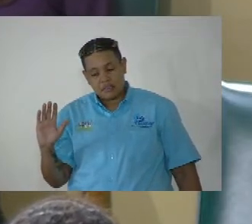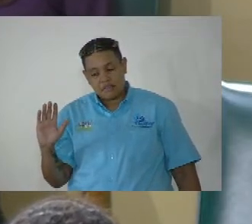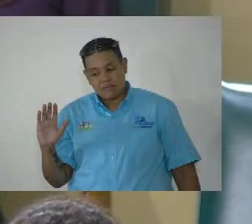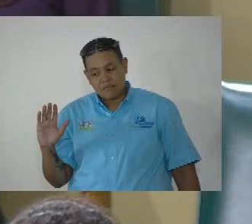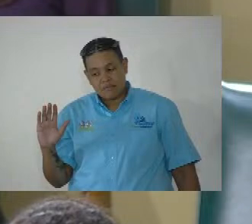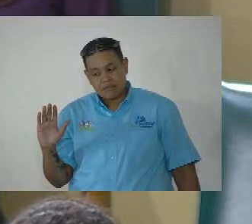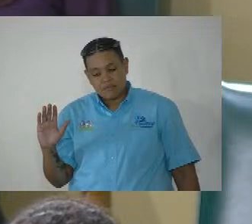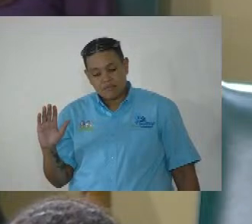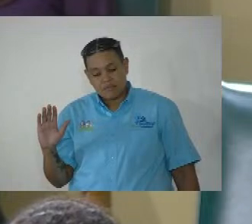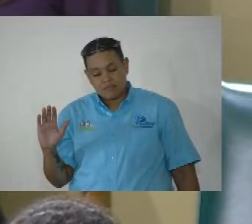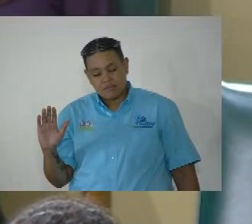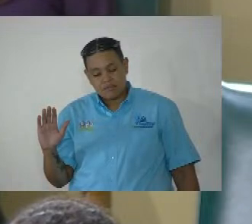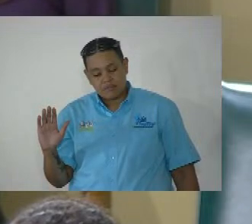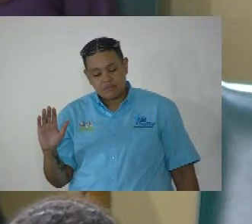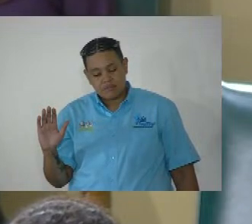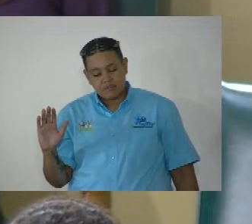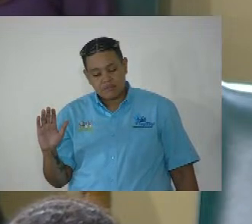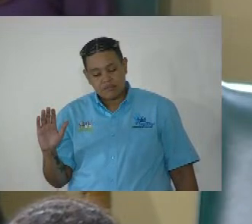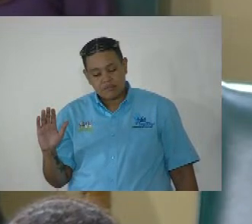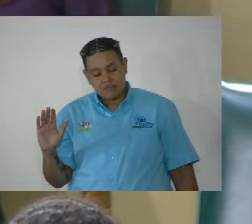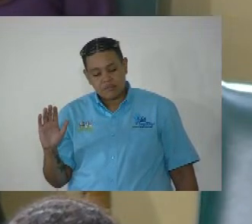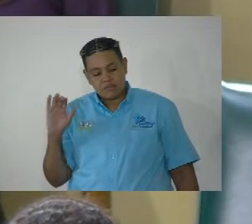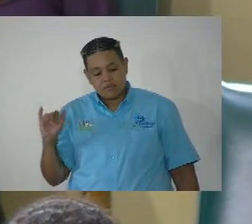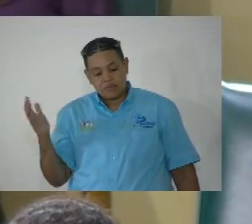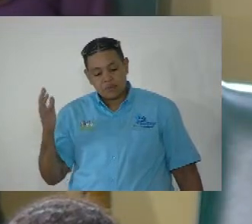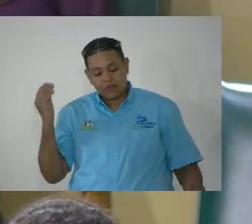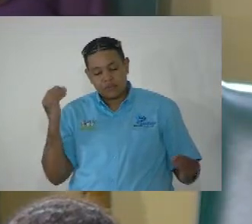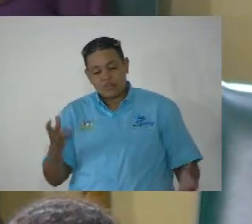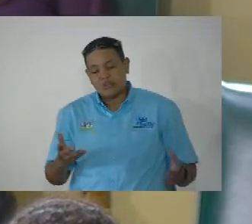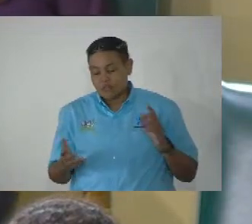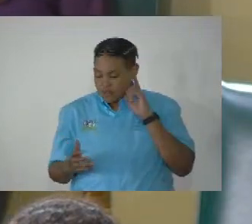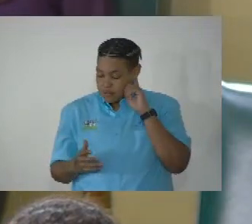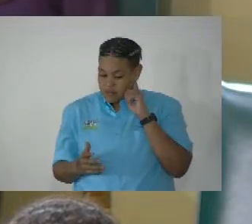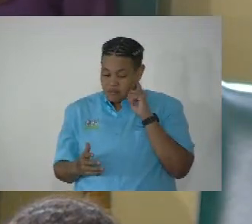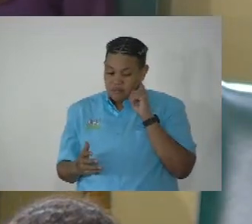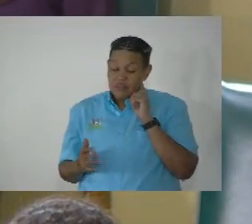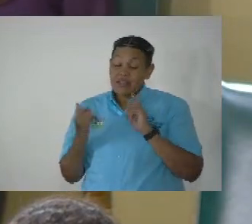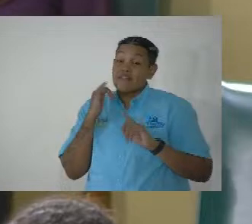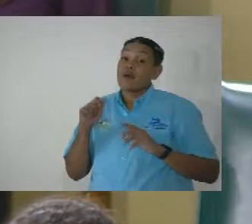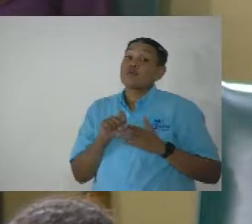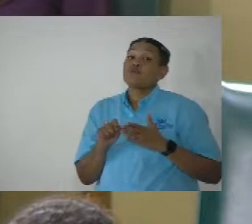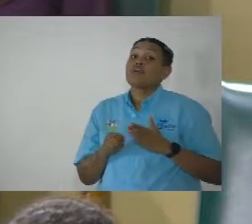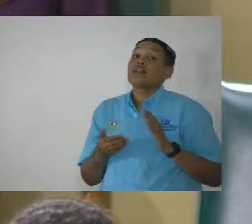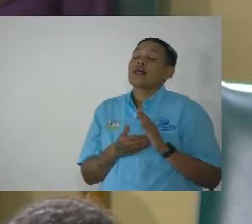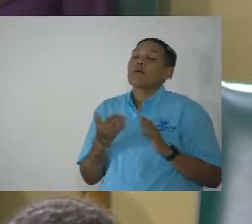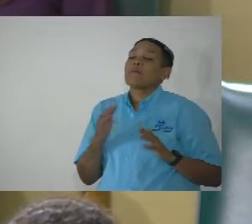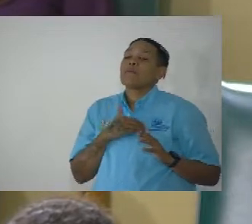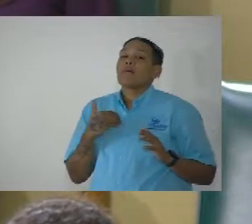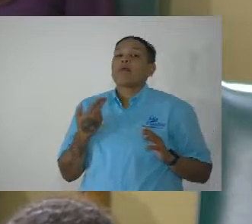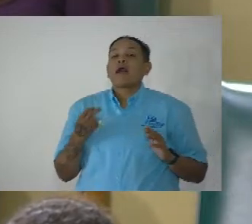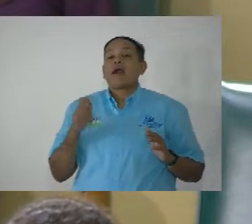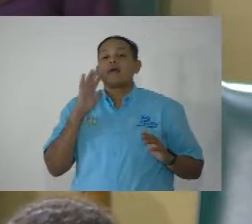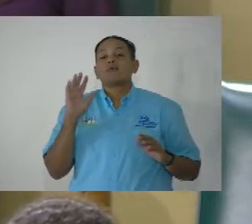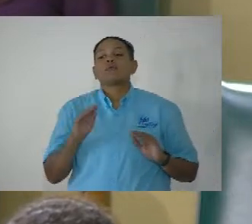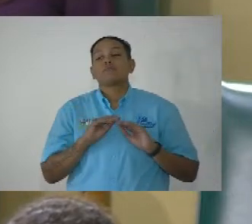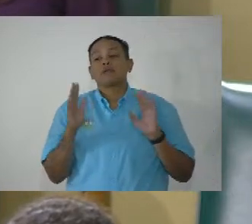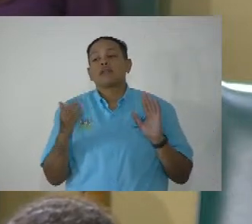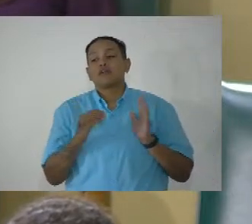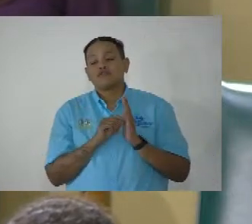what it should have said. Not be there. That's what it should have said. And yes, if that was written there, Member Hannah would have been very